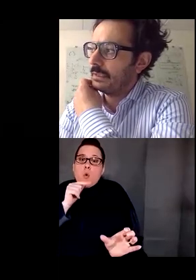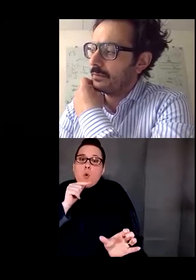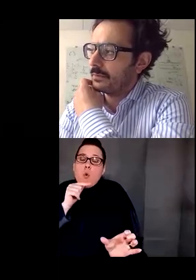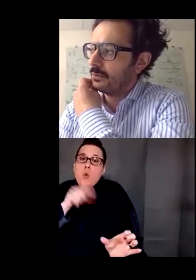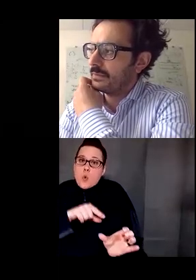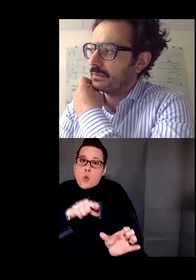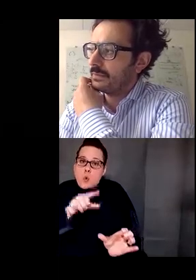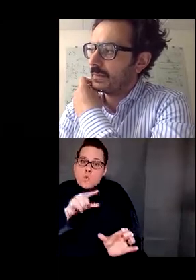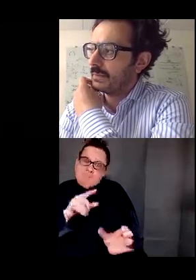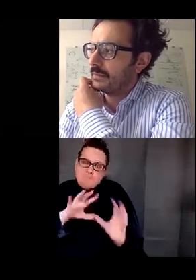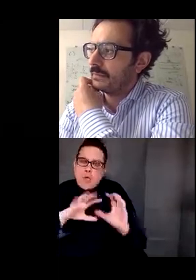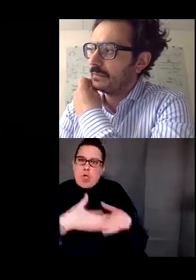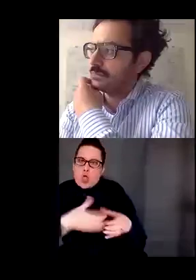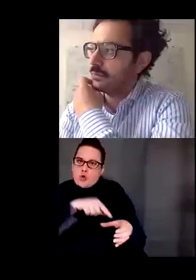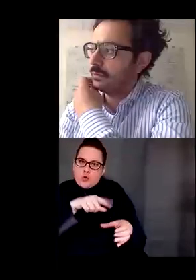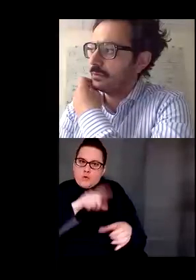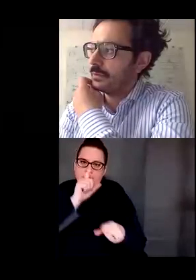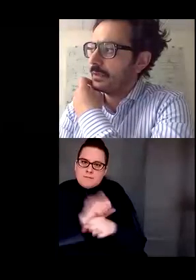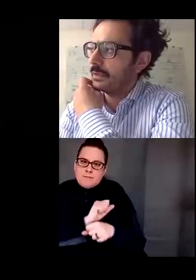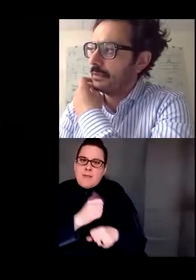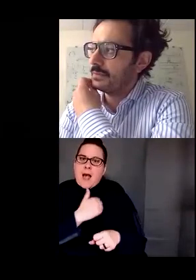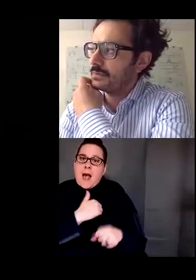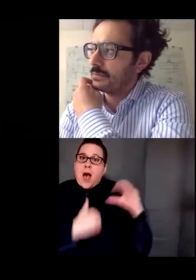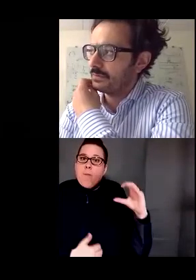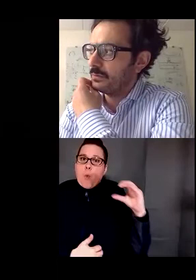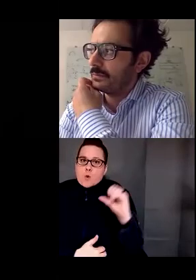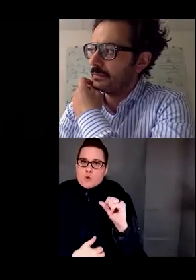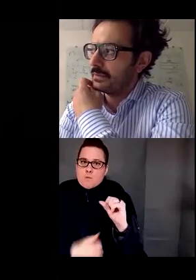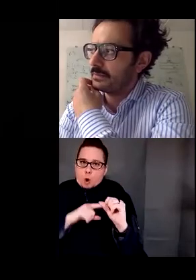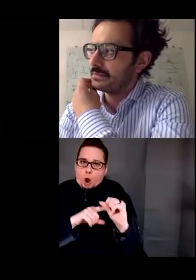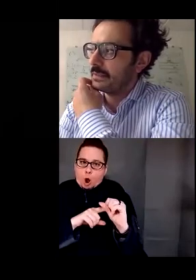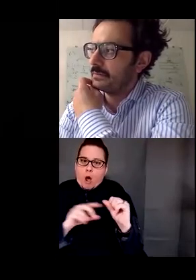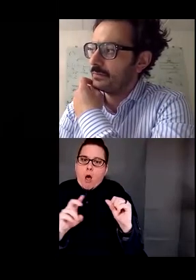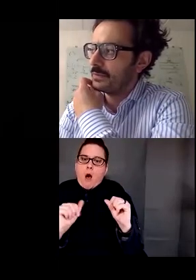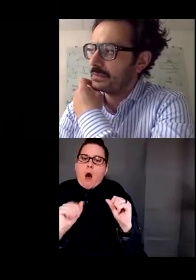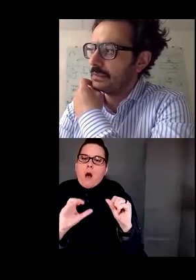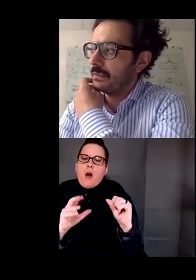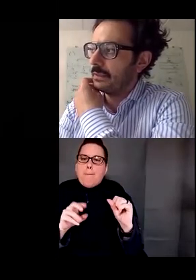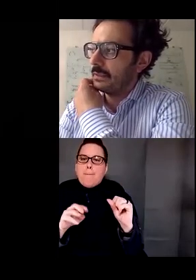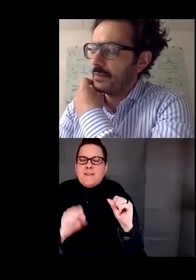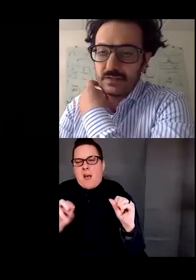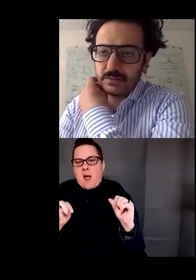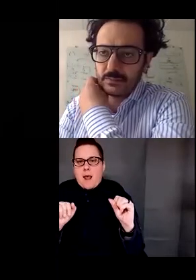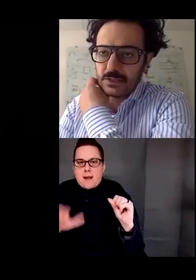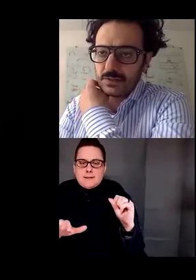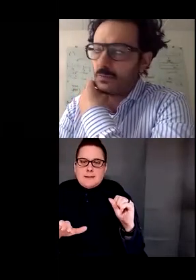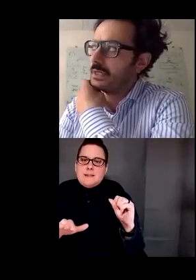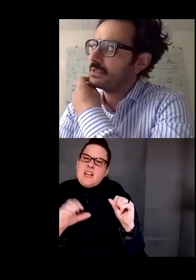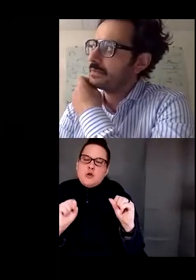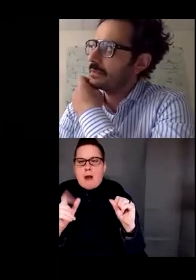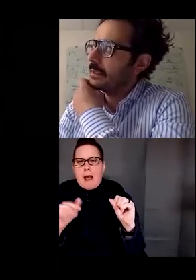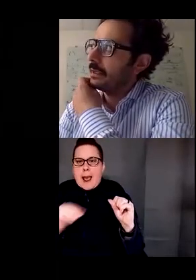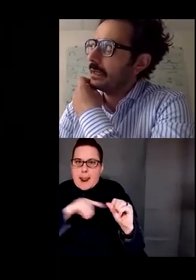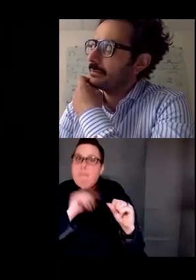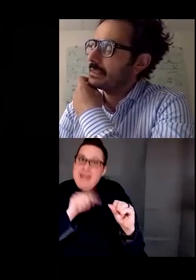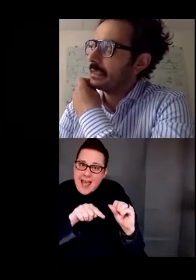who really, or the group that really had the smaller accumbens or the smaller ventral striatum was the persistent patients. So